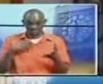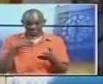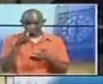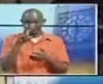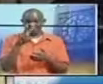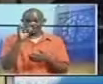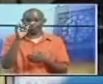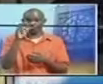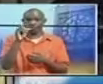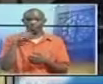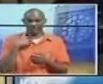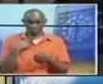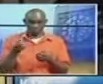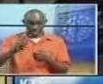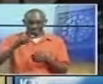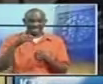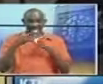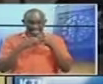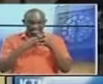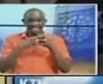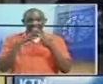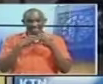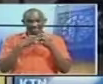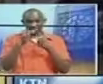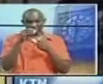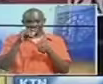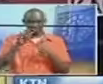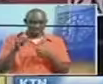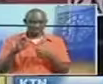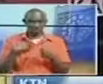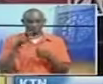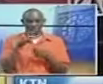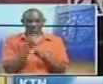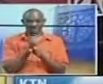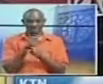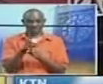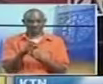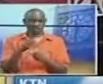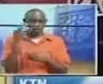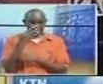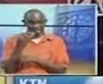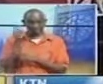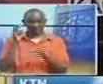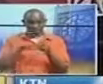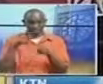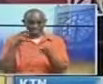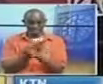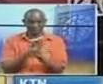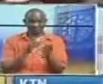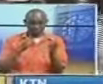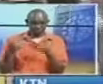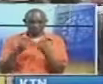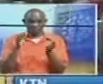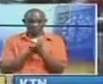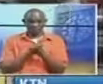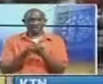keen to change with an injection of 850 million shillings into its war chest. On Wednesday, the company also joined the new battlefront among oil